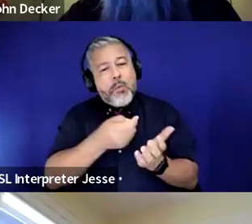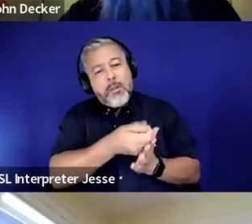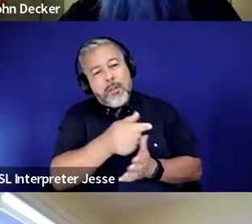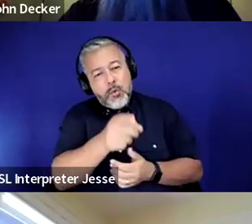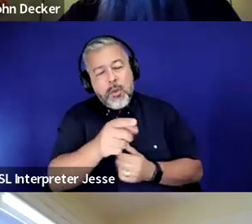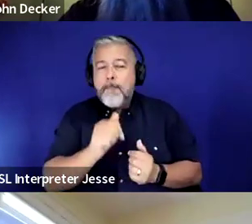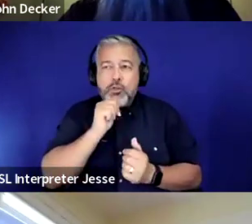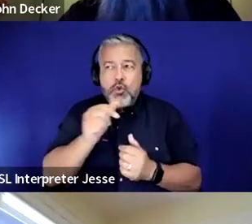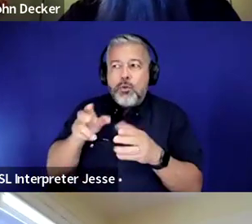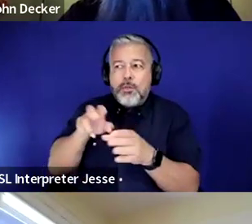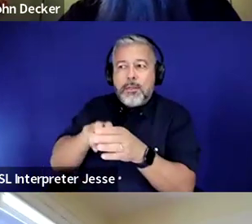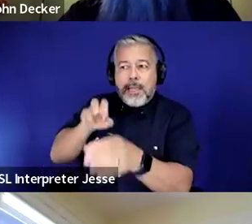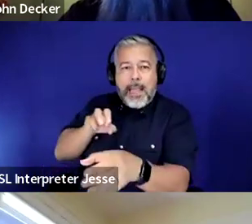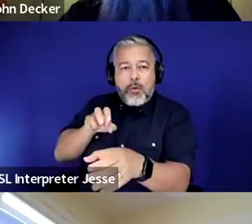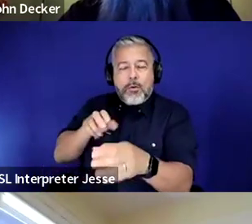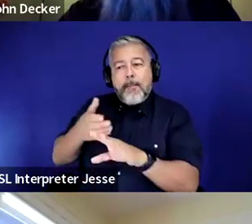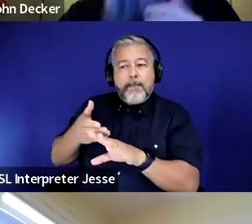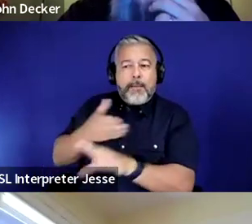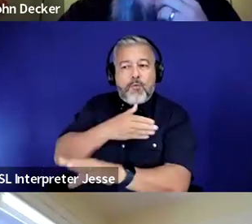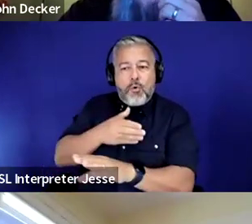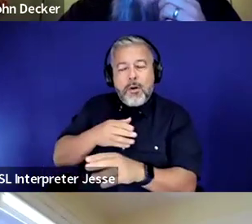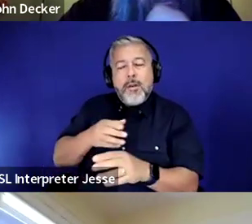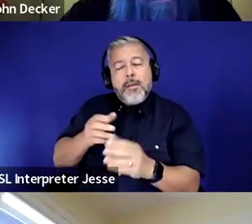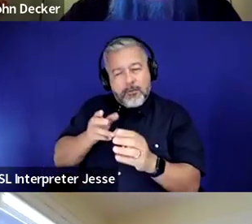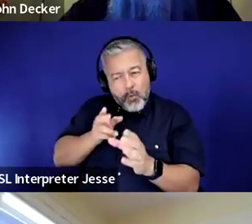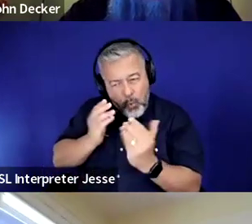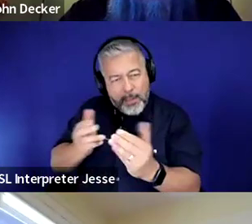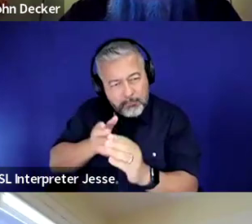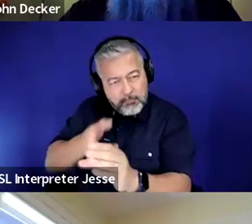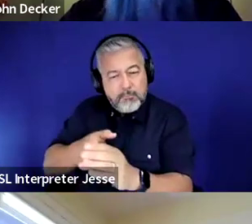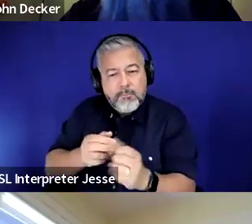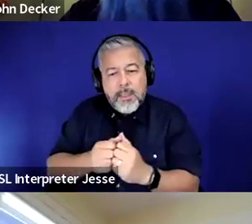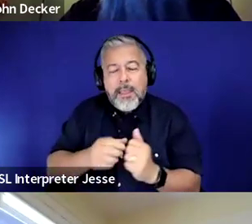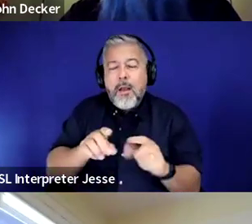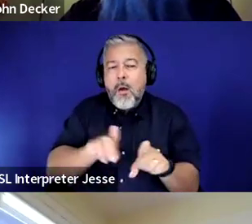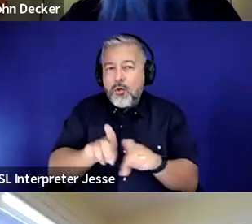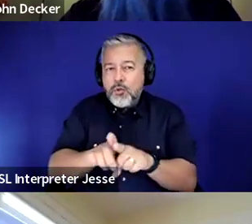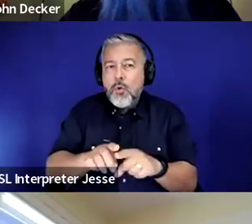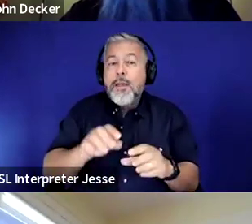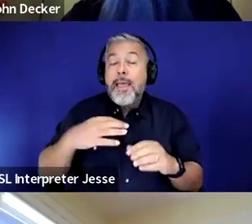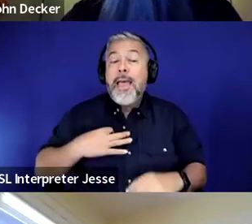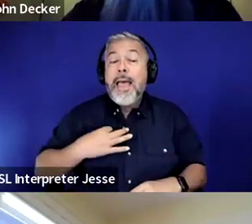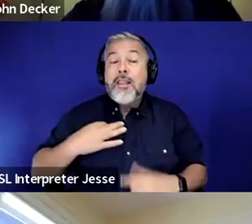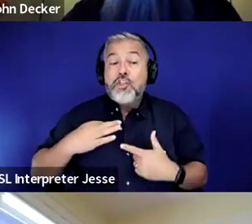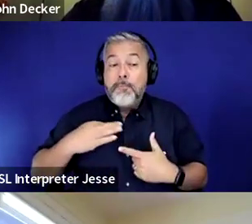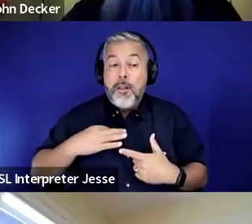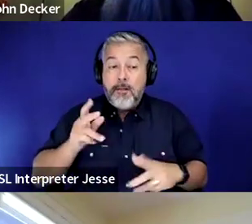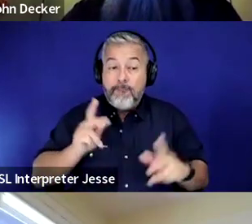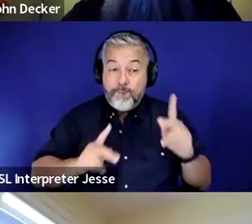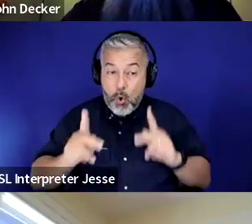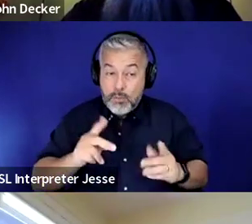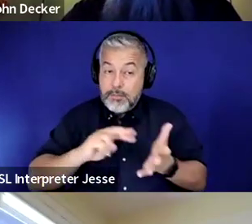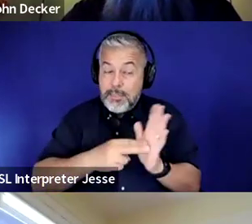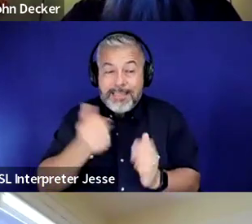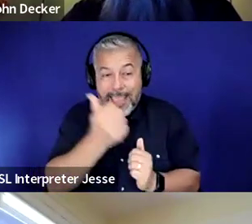weed yourself out prematurely, you know? I'll also just say, I think I forgot to say, eligible folks are going to be